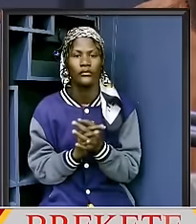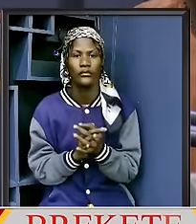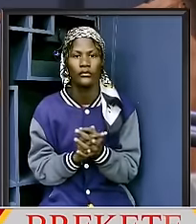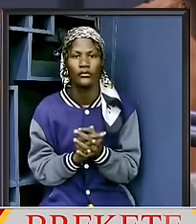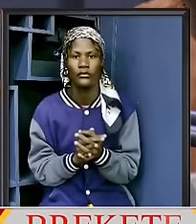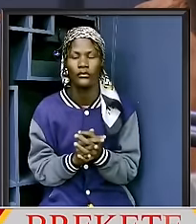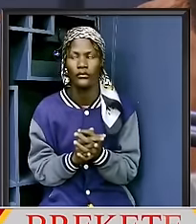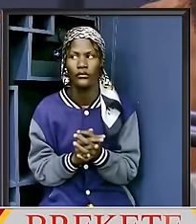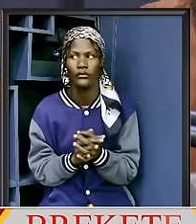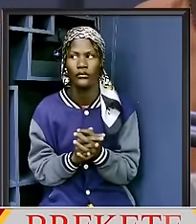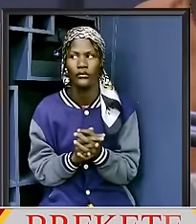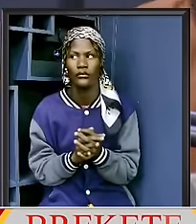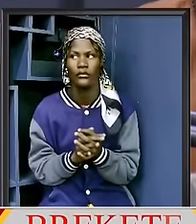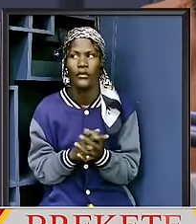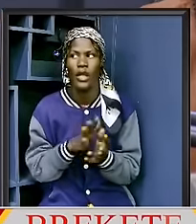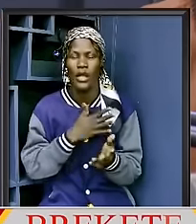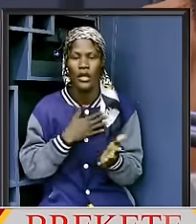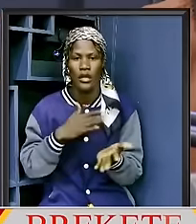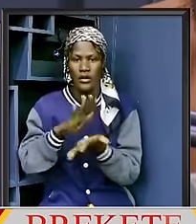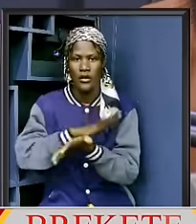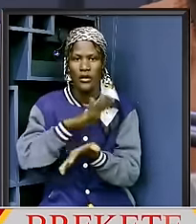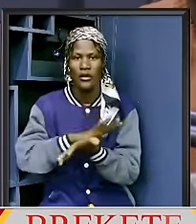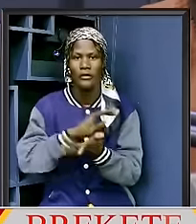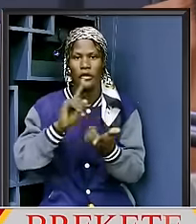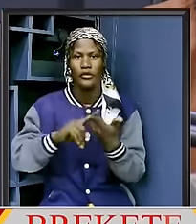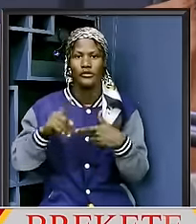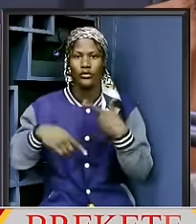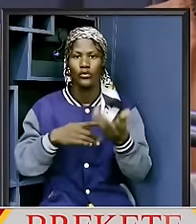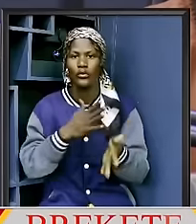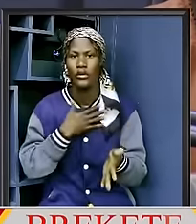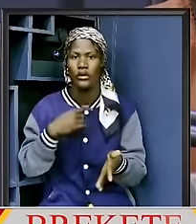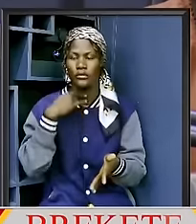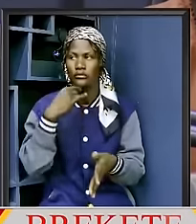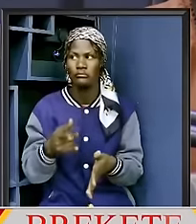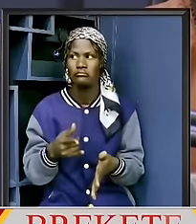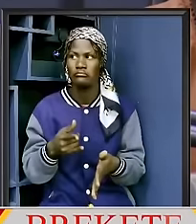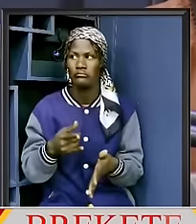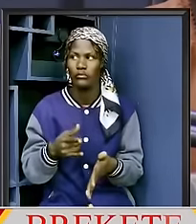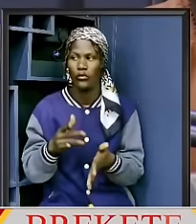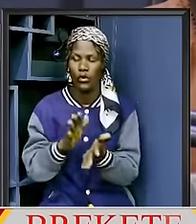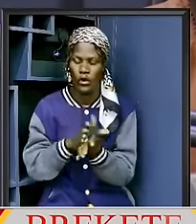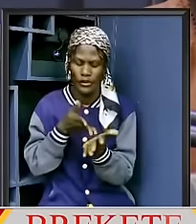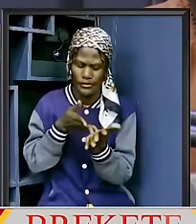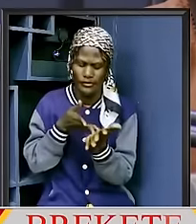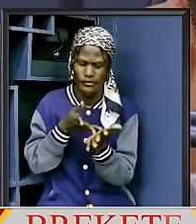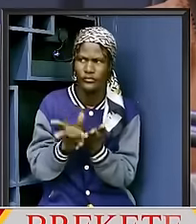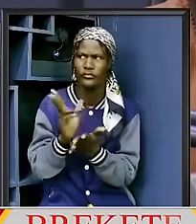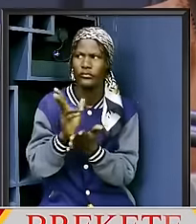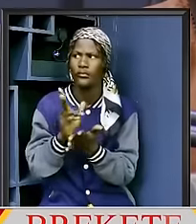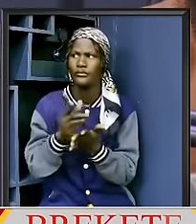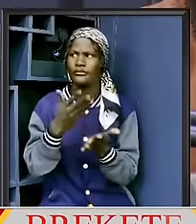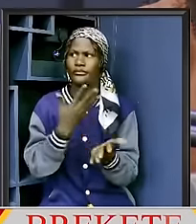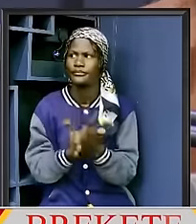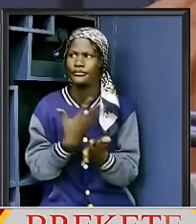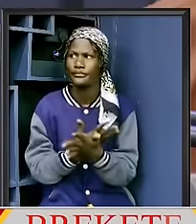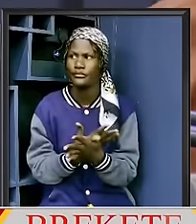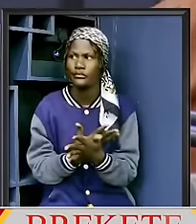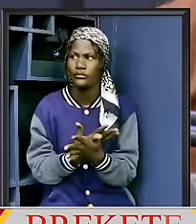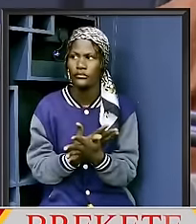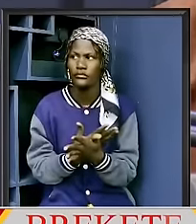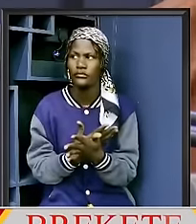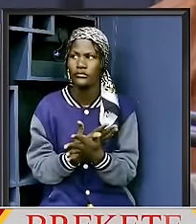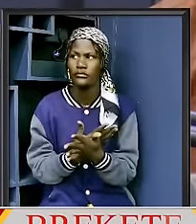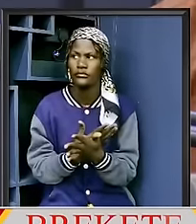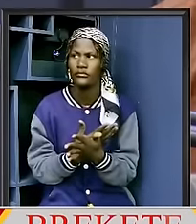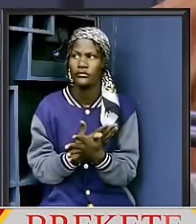So and they even give you teller to teller. Go prove, so say. The chairman asked me that they should go and trace the money. So I said, this one they are